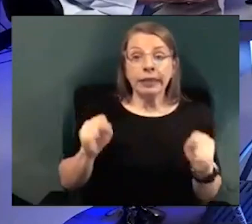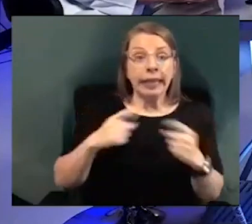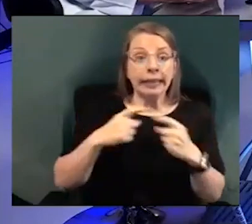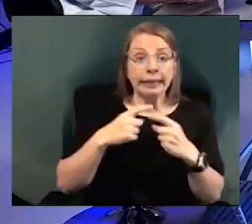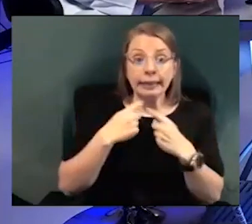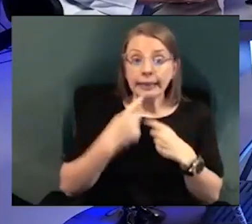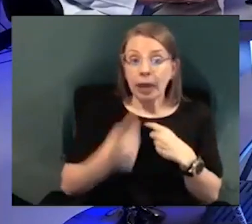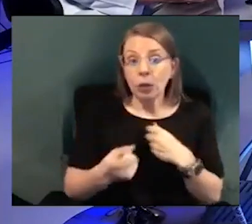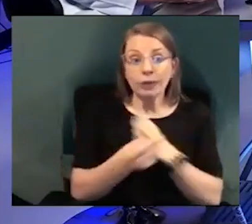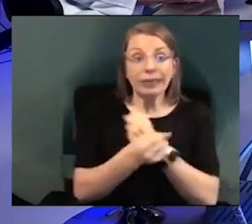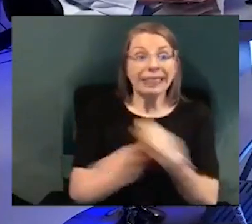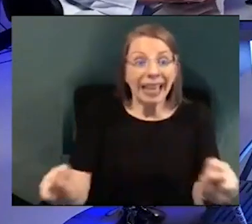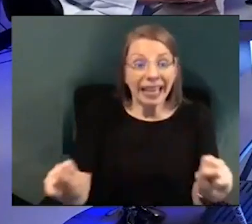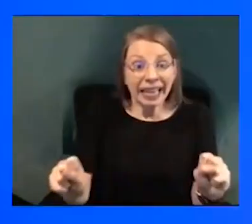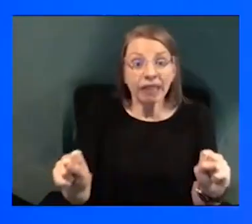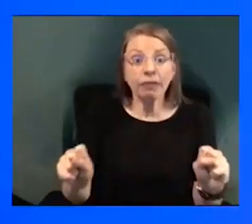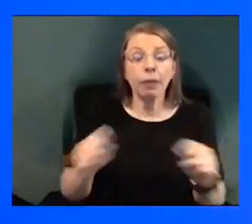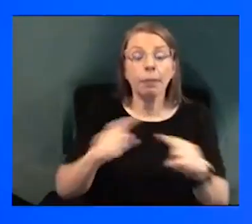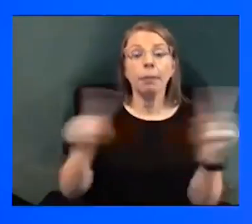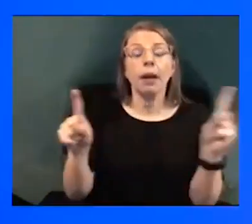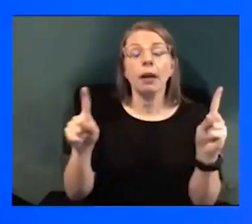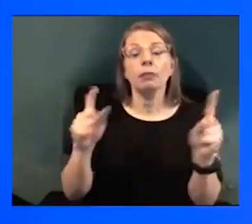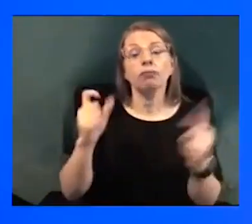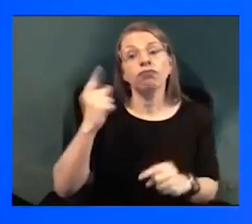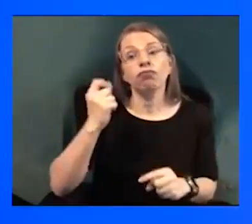to understanding, as Dr. Stites just said,